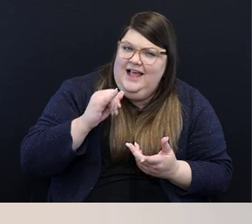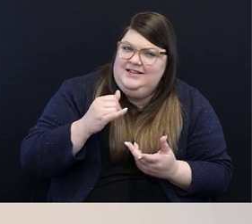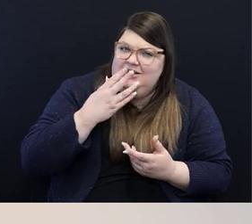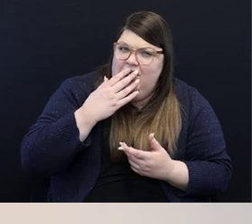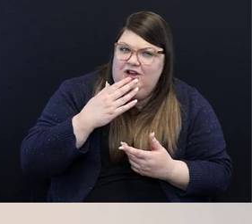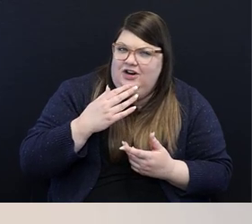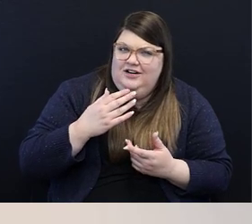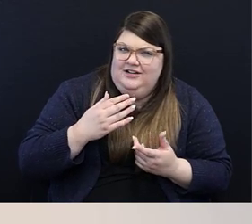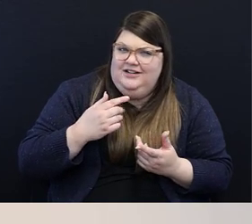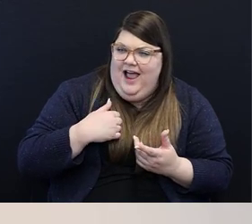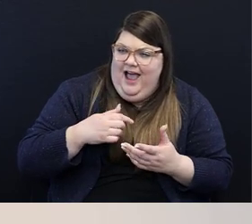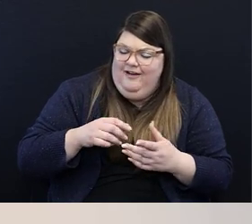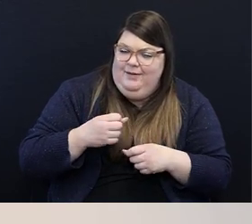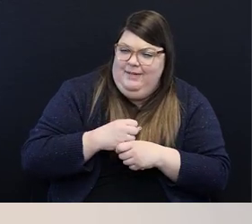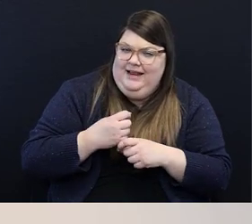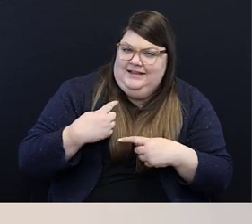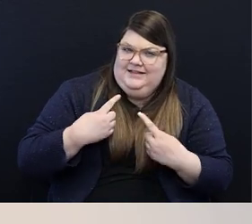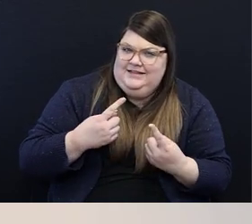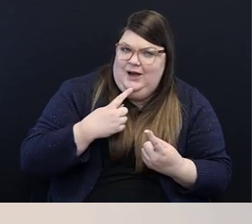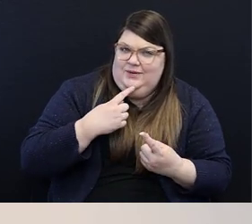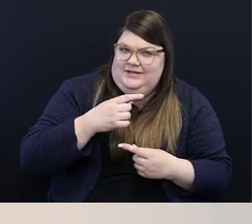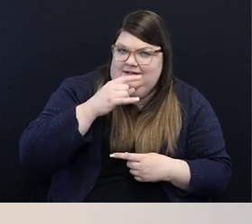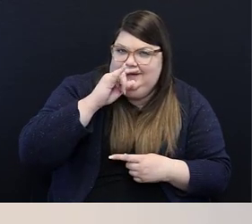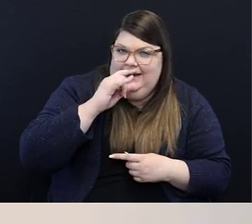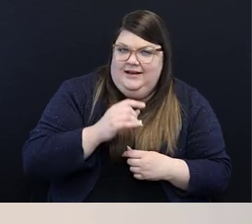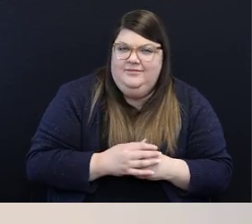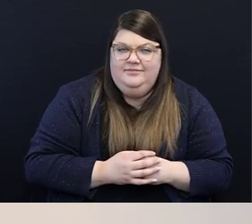paintings since I was a kid.